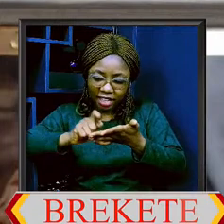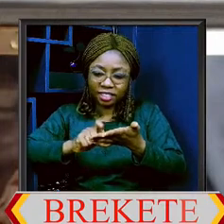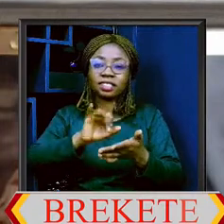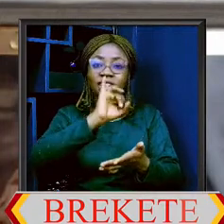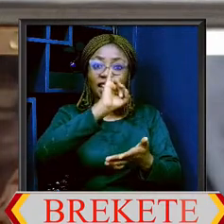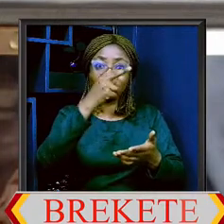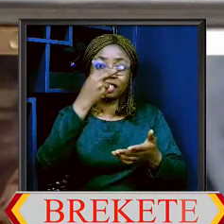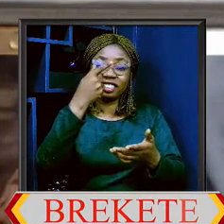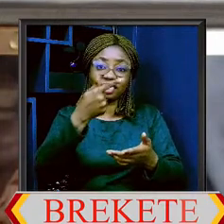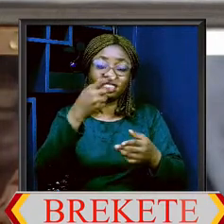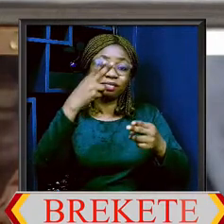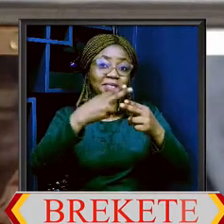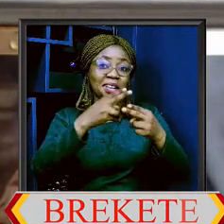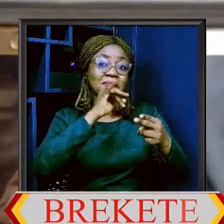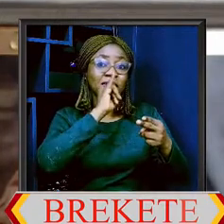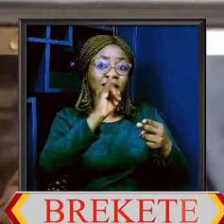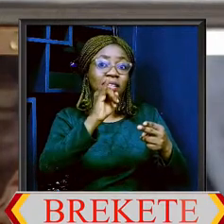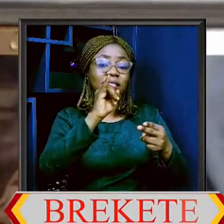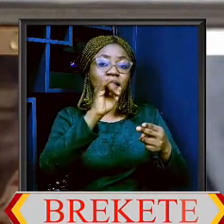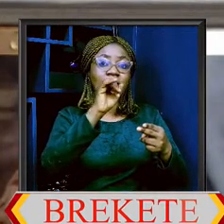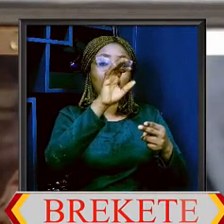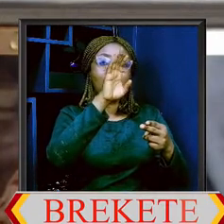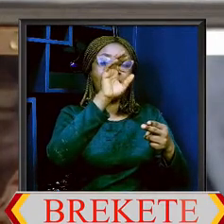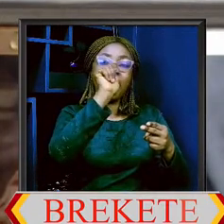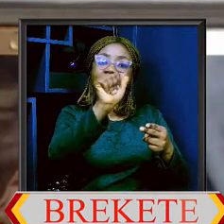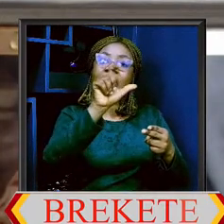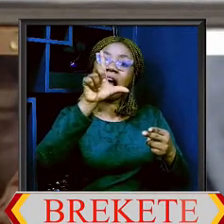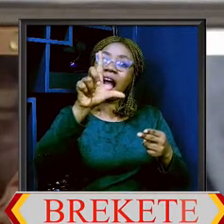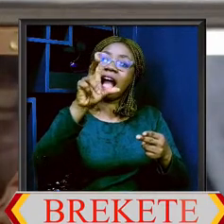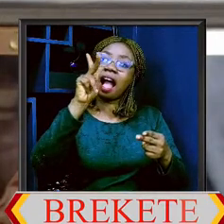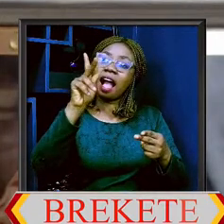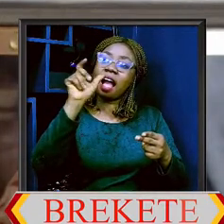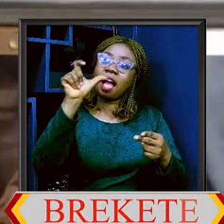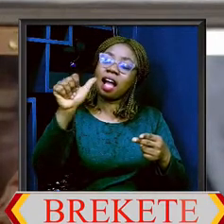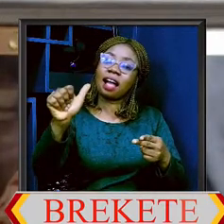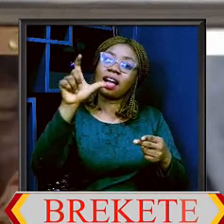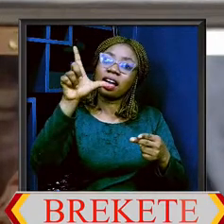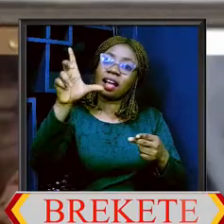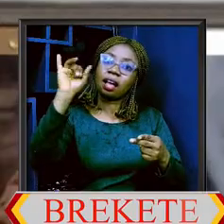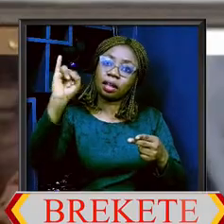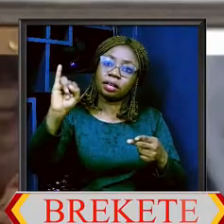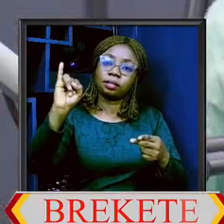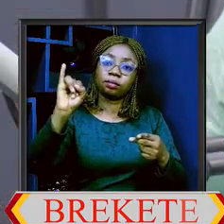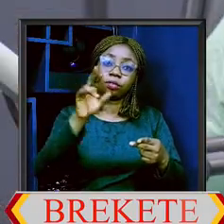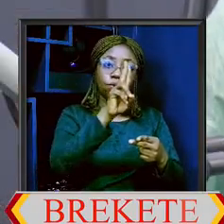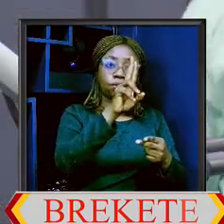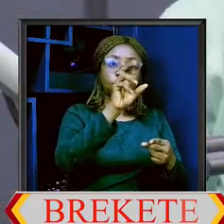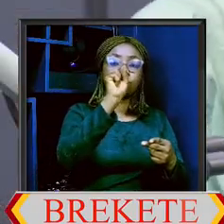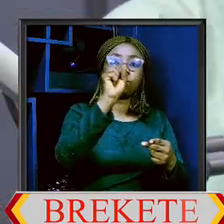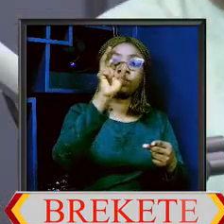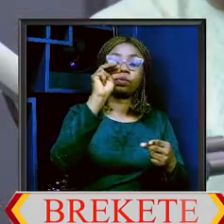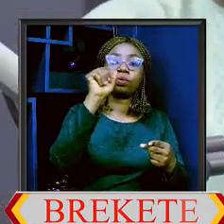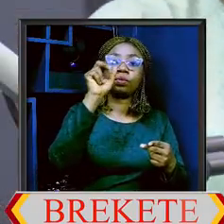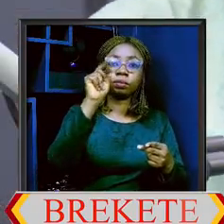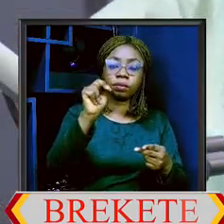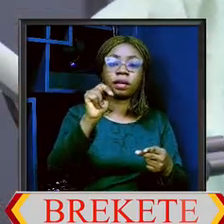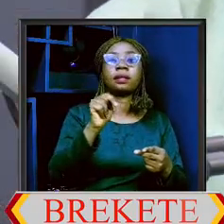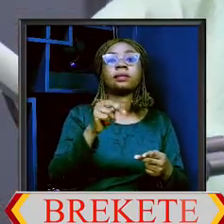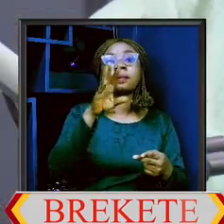be that bab bab let's appreciate